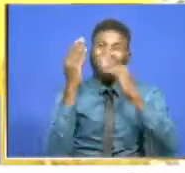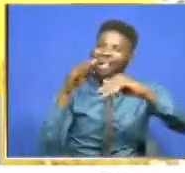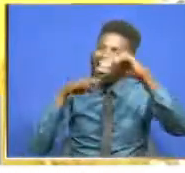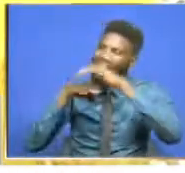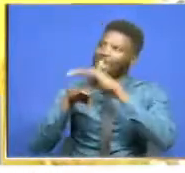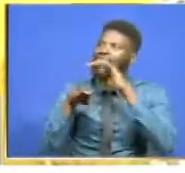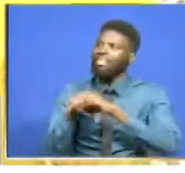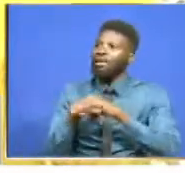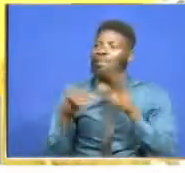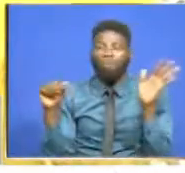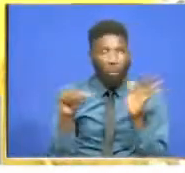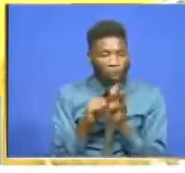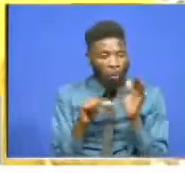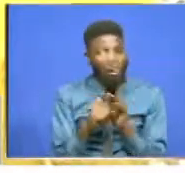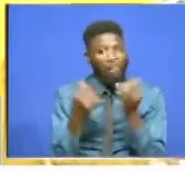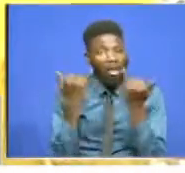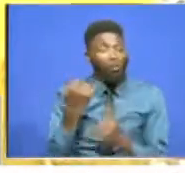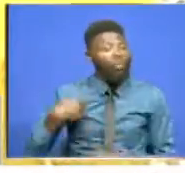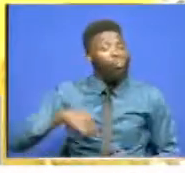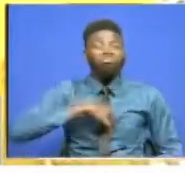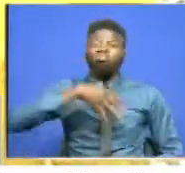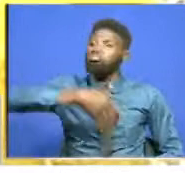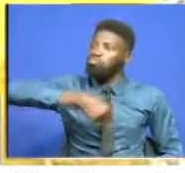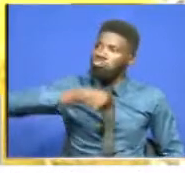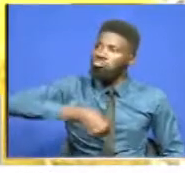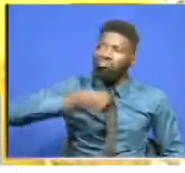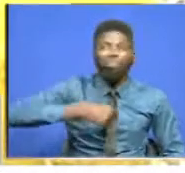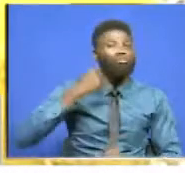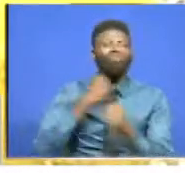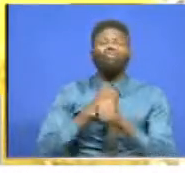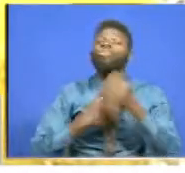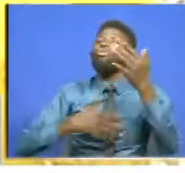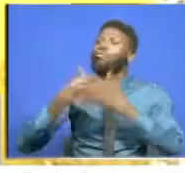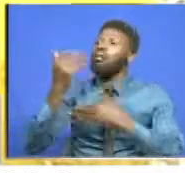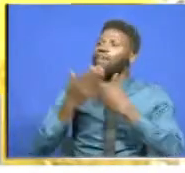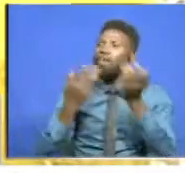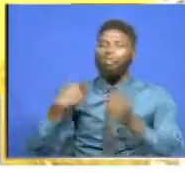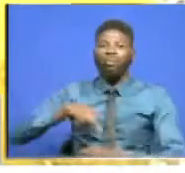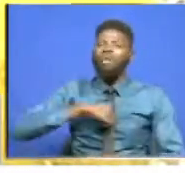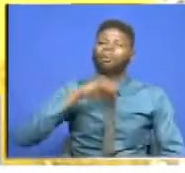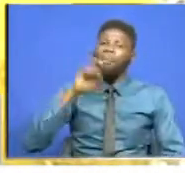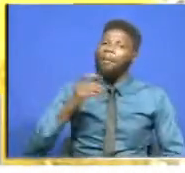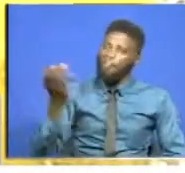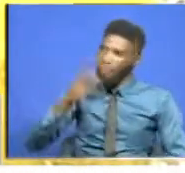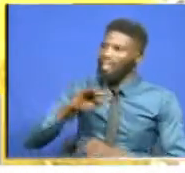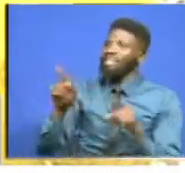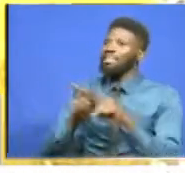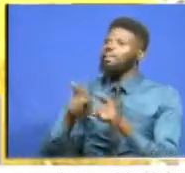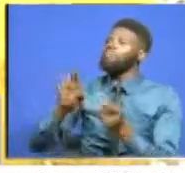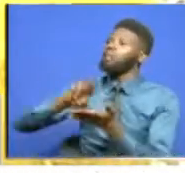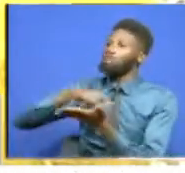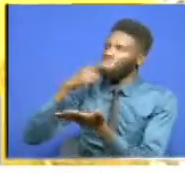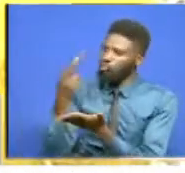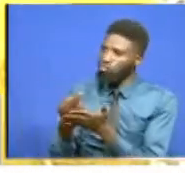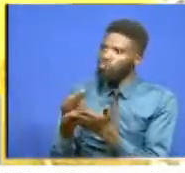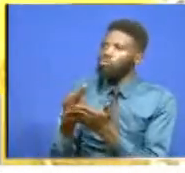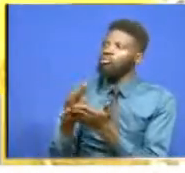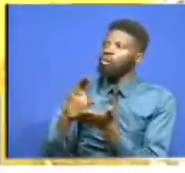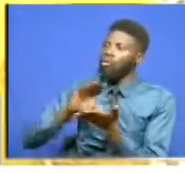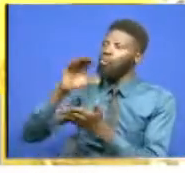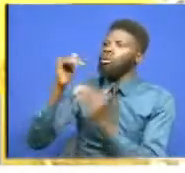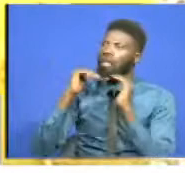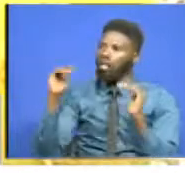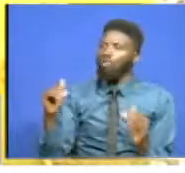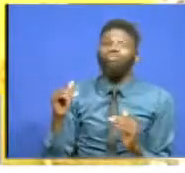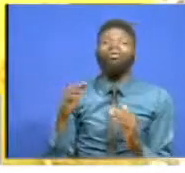have right now, even if we shake hands and do whatever, we must go back and be equitable in distribution of resources, equitable in distribution of jobs,